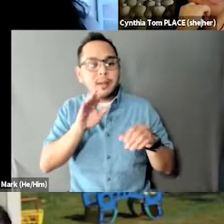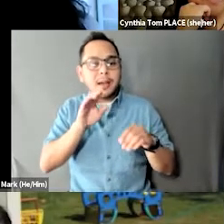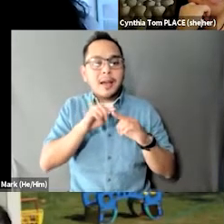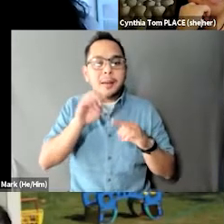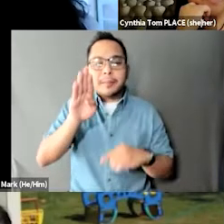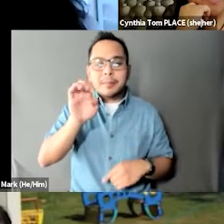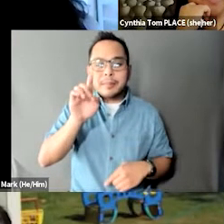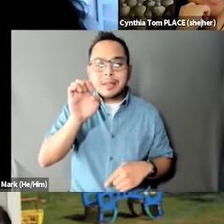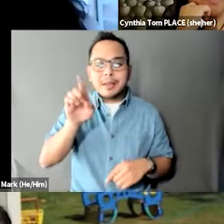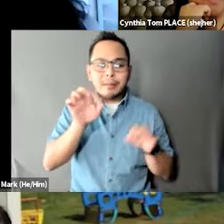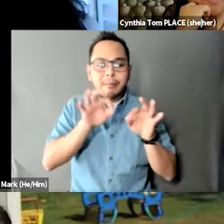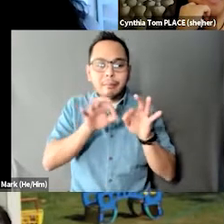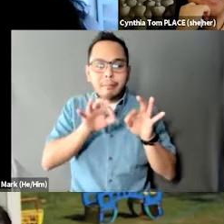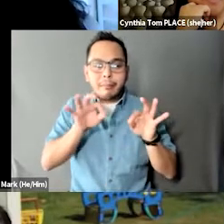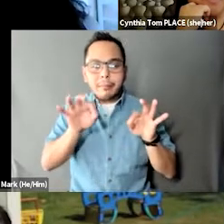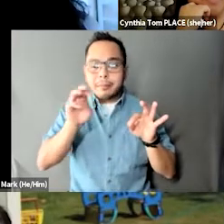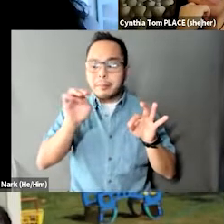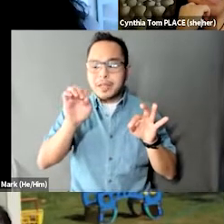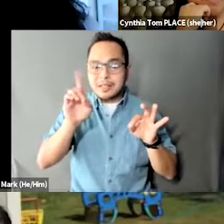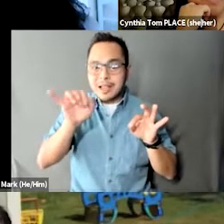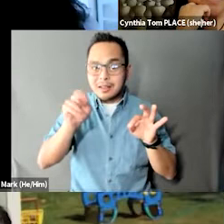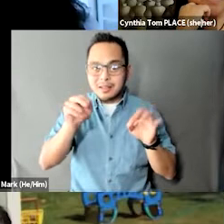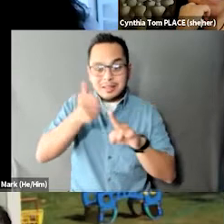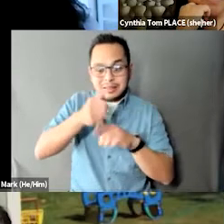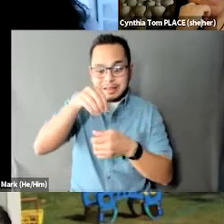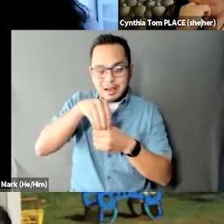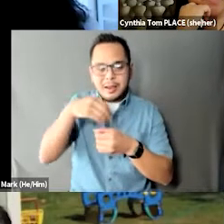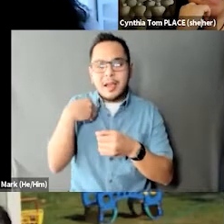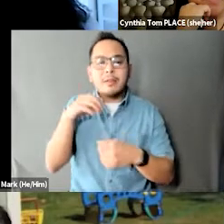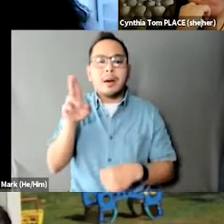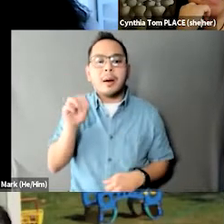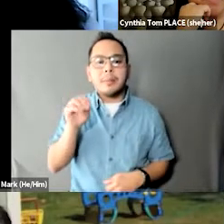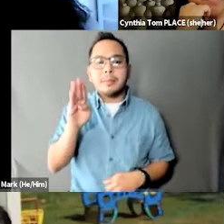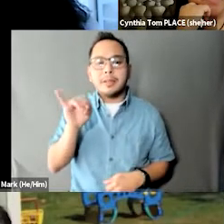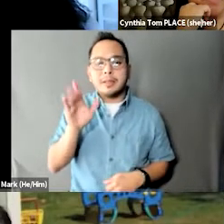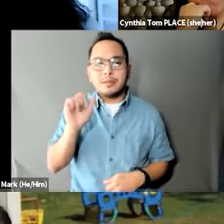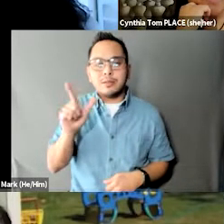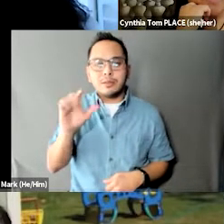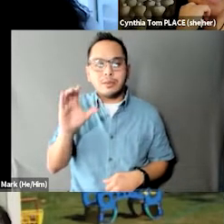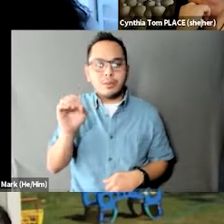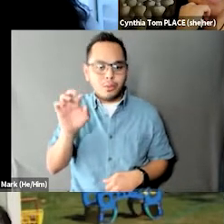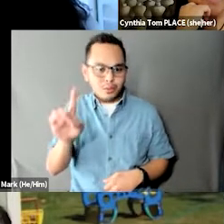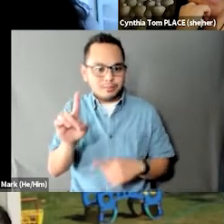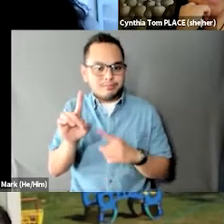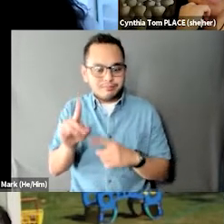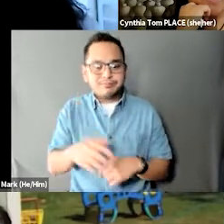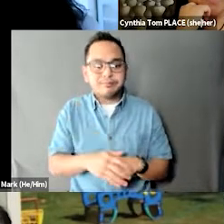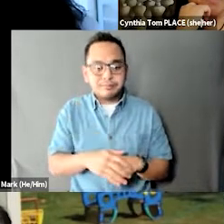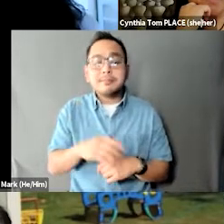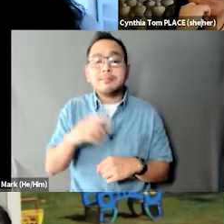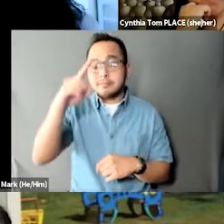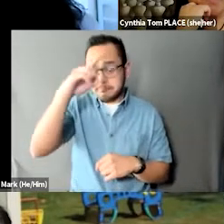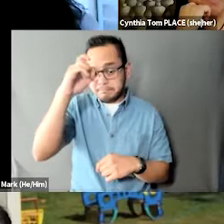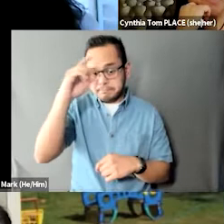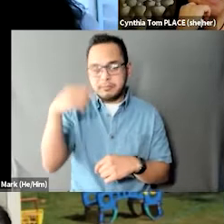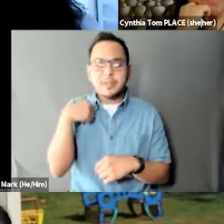beaded medallion that contains her umbilical cord. So in the summers, I worked the tomato fields and I saved my money so that I could move to